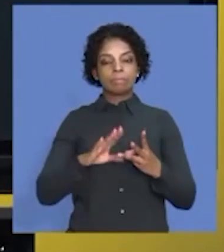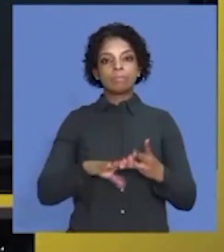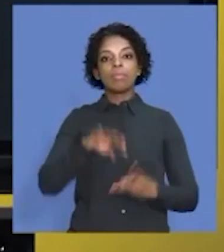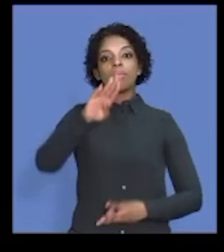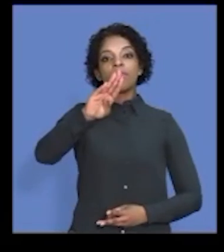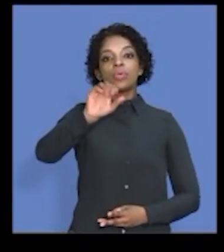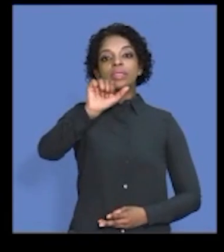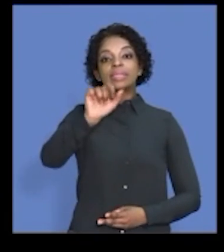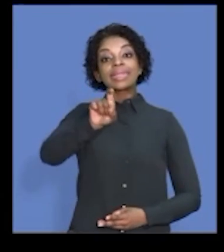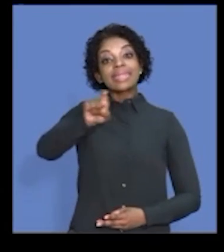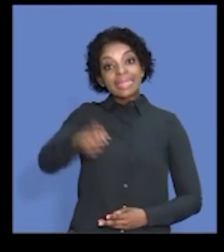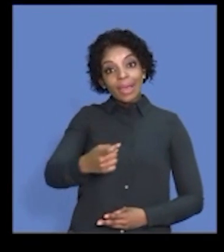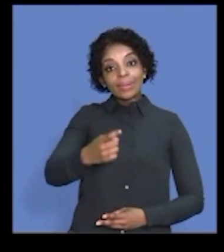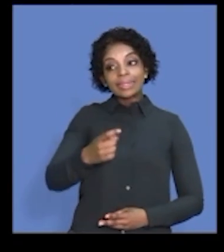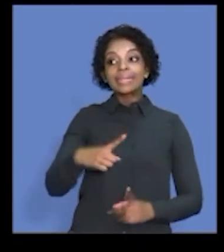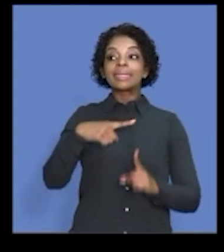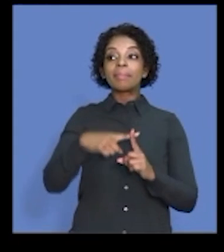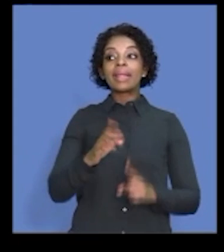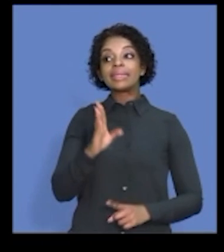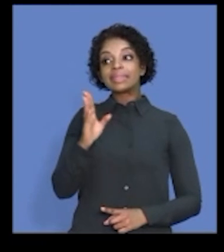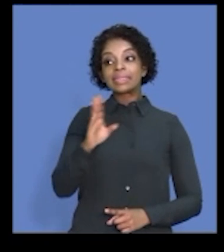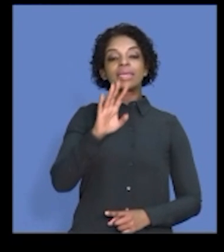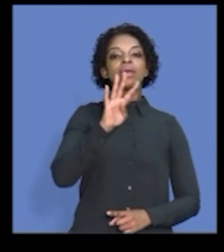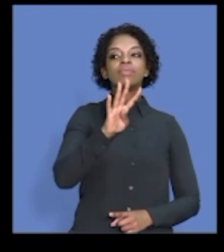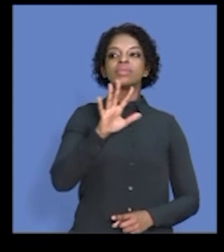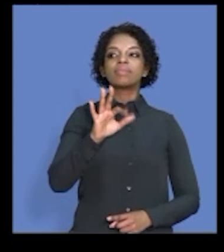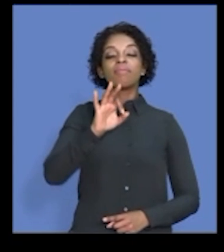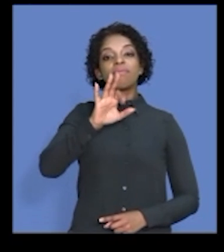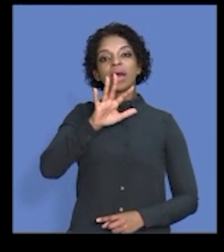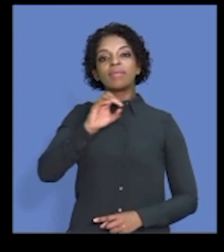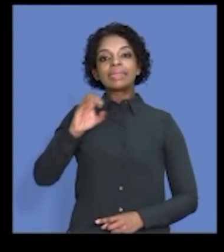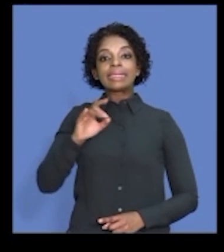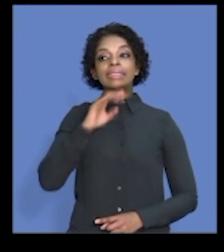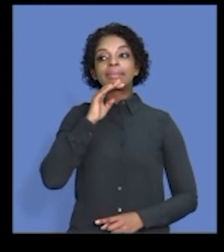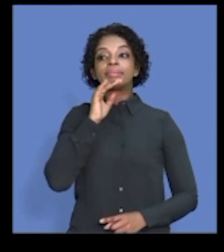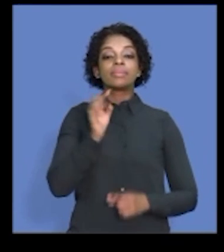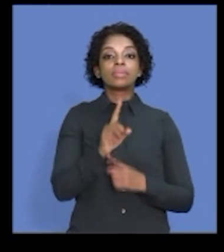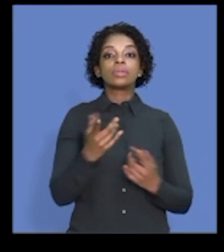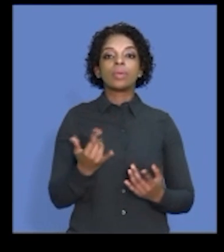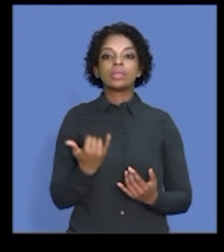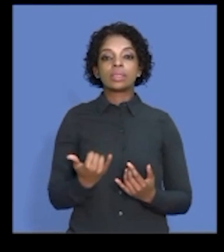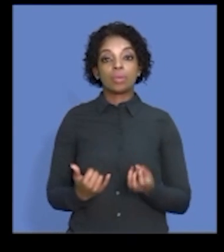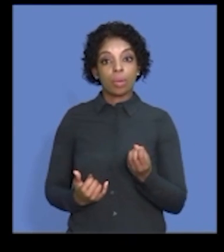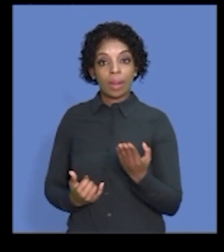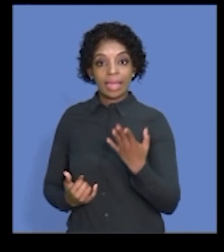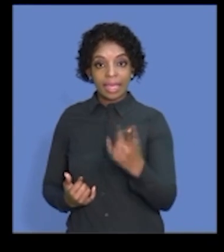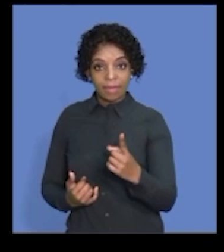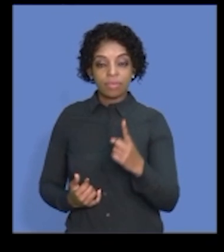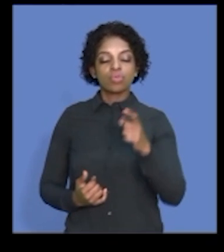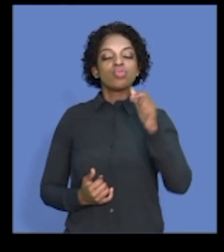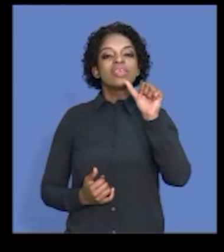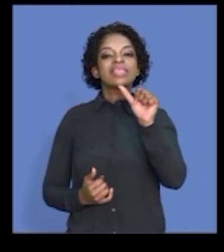your 46,000 plus your 14,500, watch here, you will add it. Obviously, those two figures added